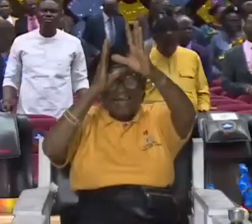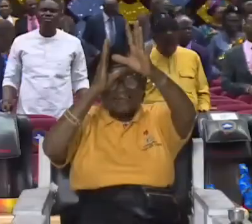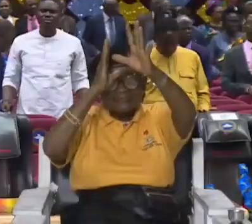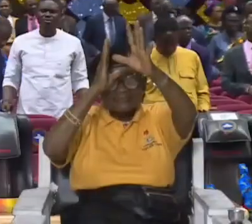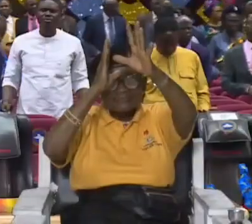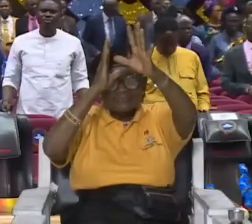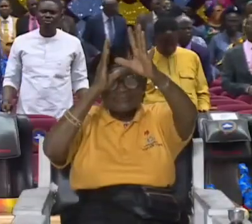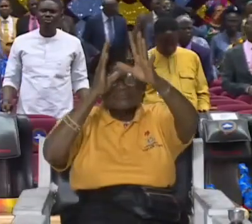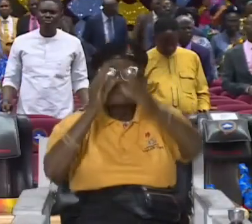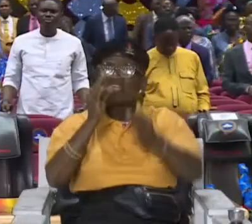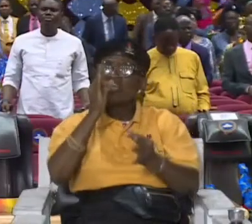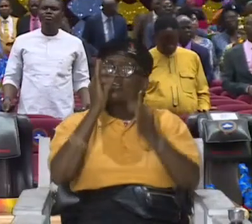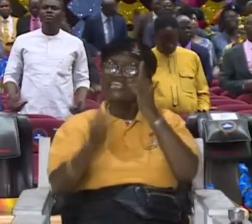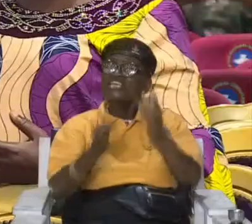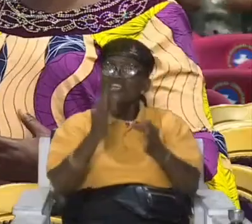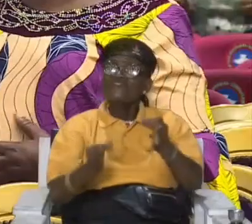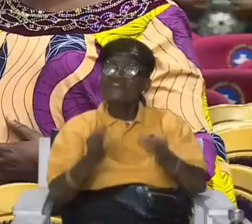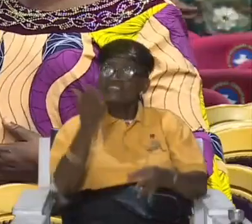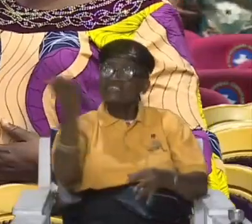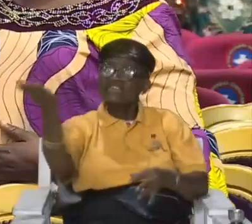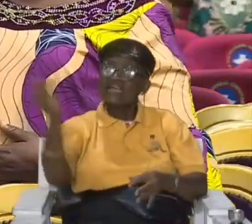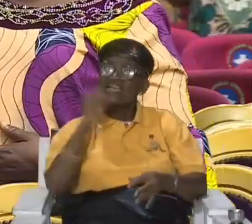if there's anything in my body,